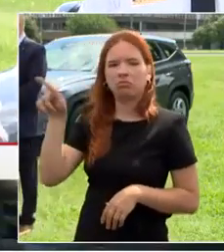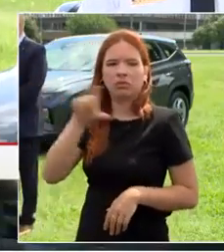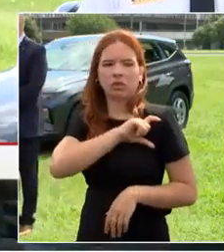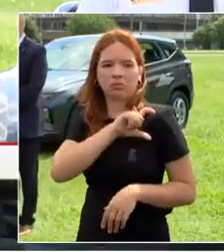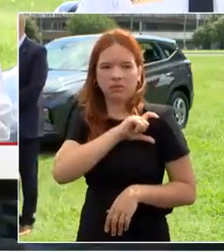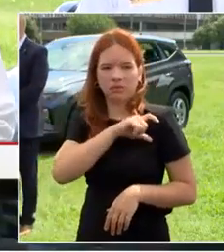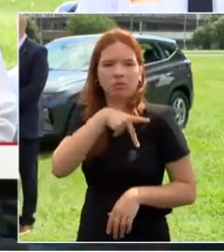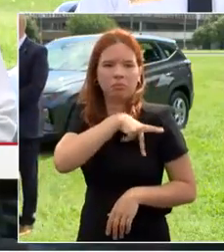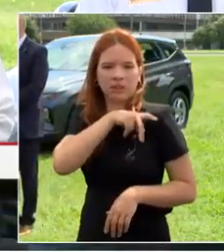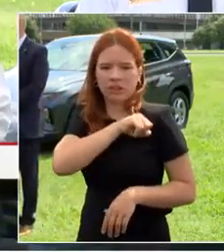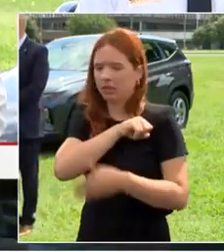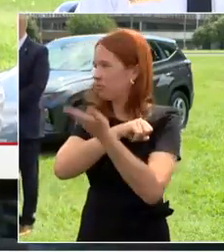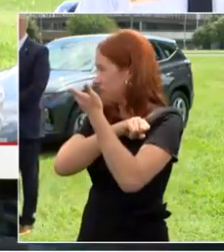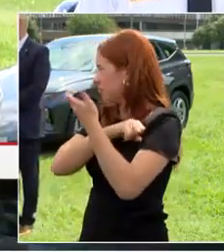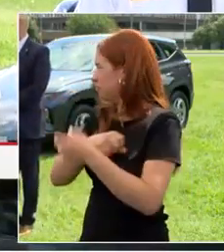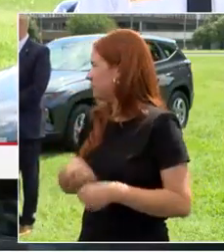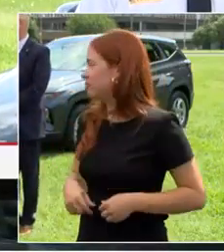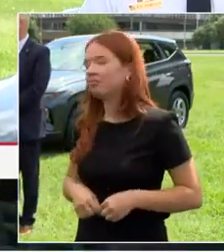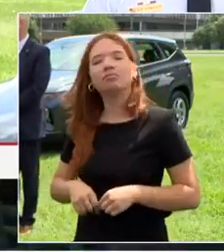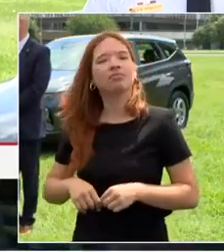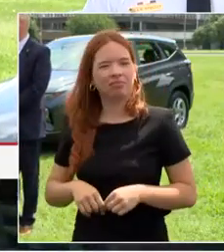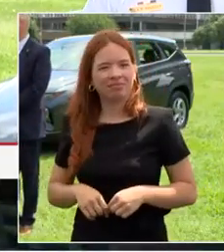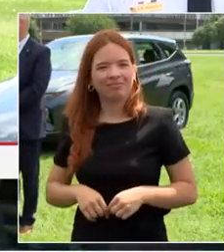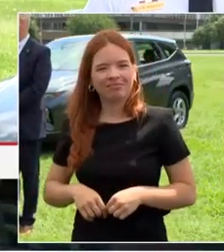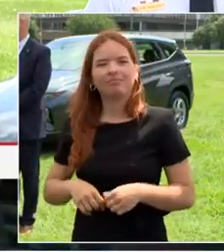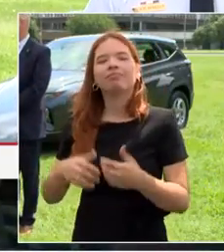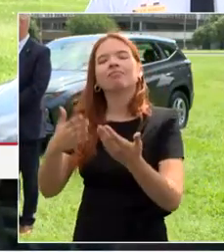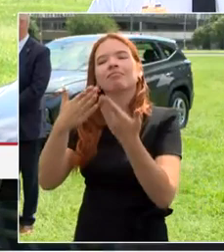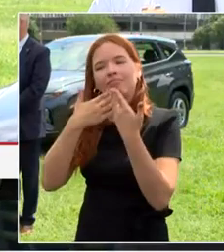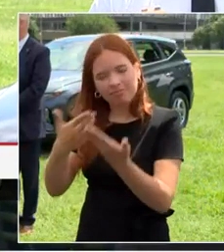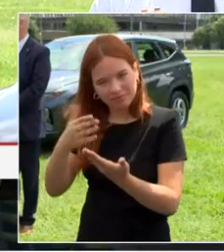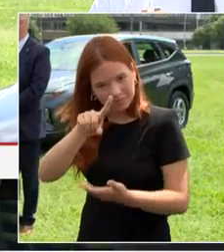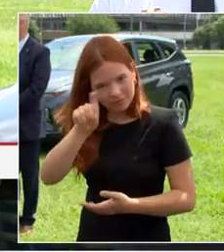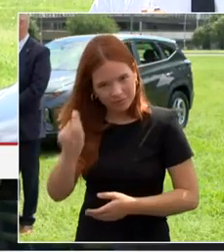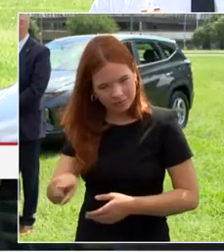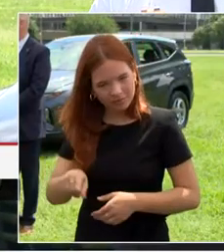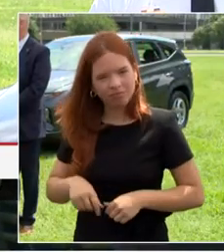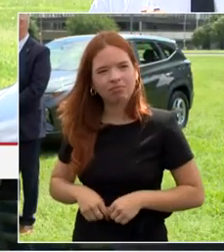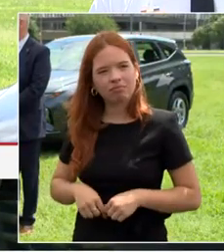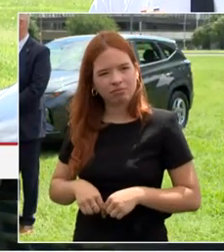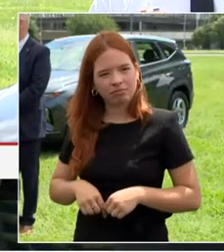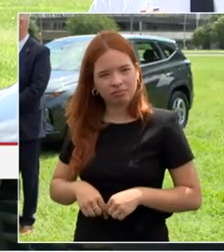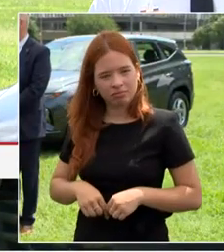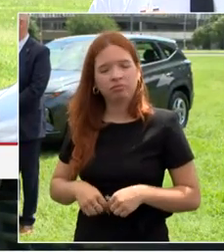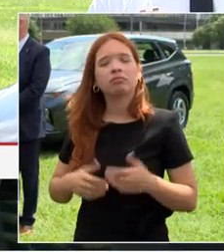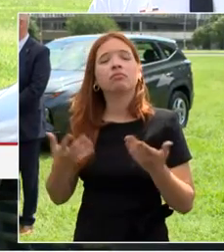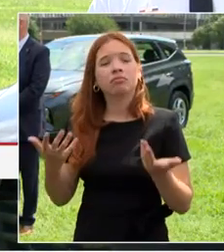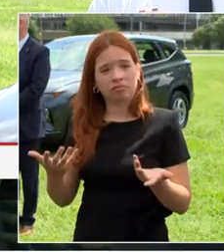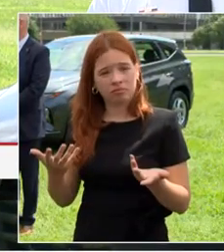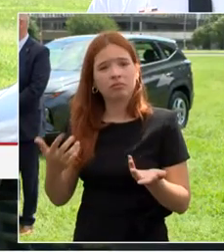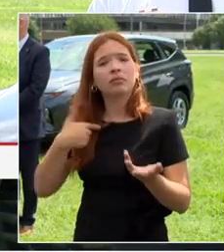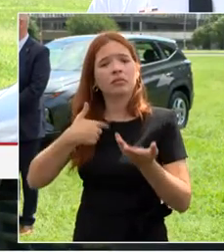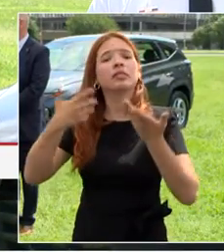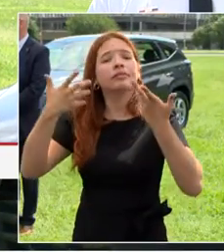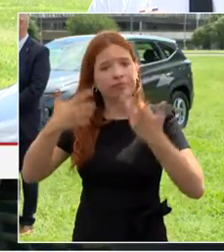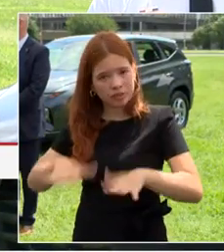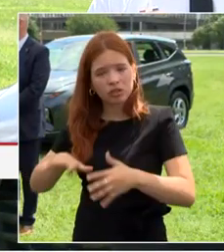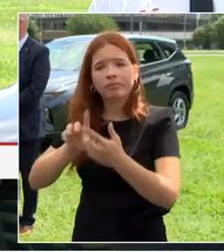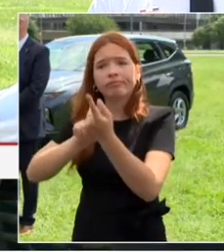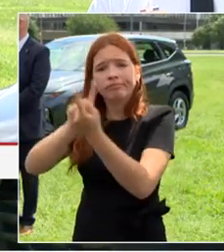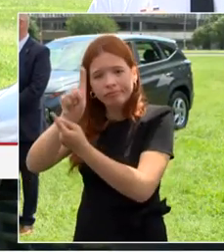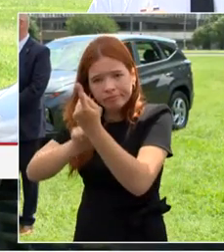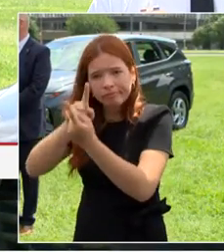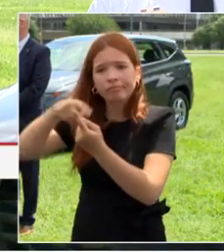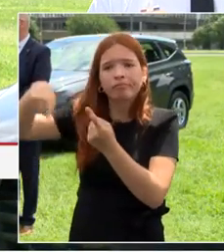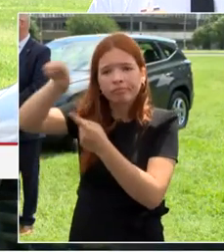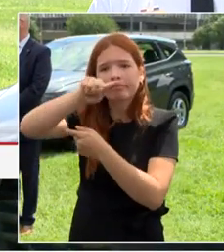So thank you for that question, Sam. So we have been meeting with our community engagement officers, have been going out to the businesses and with